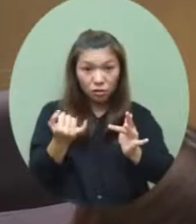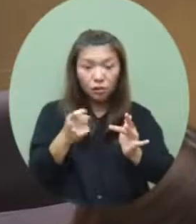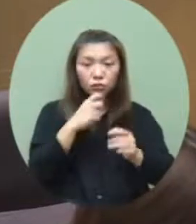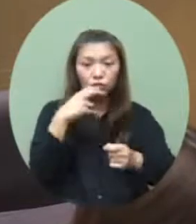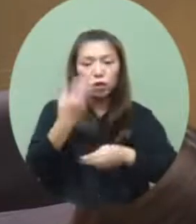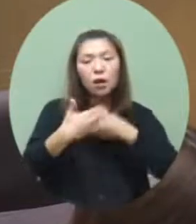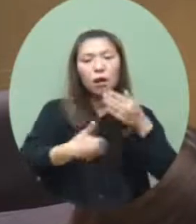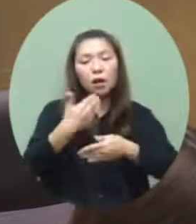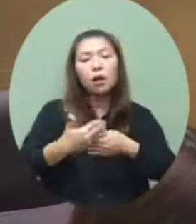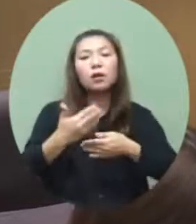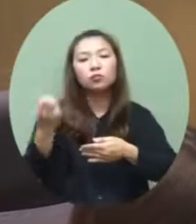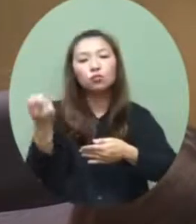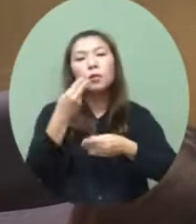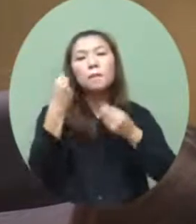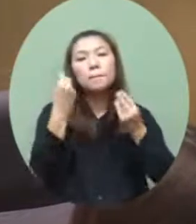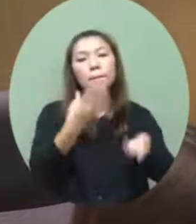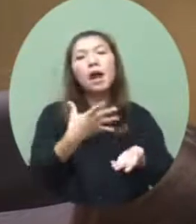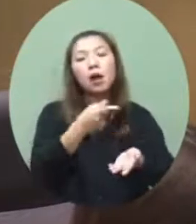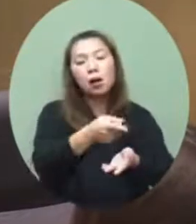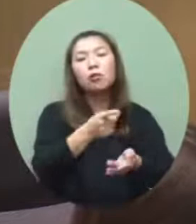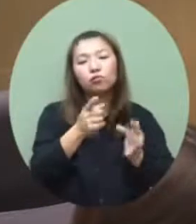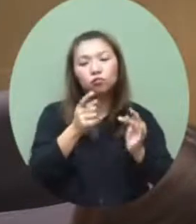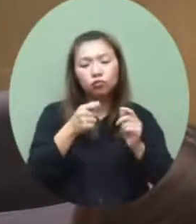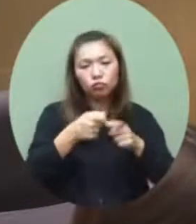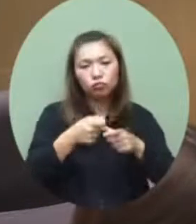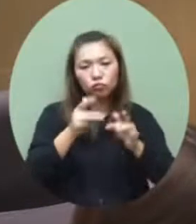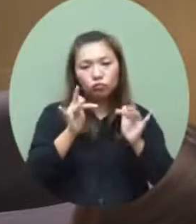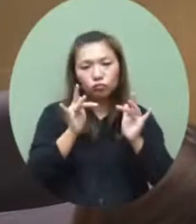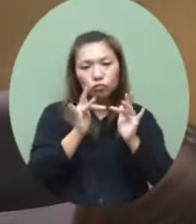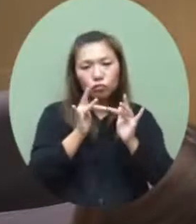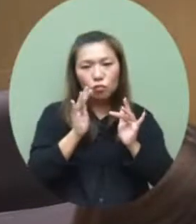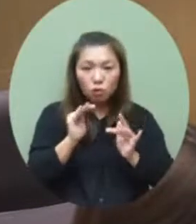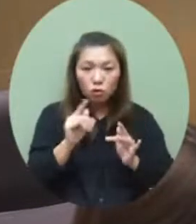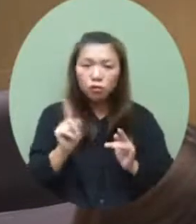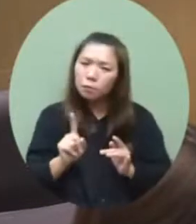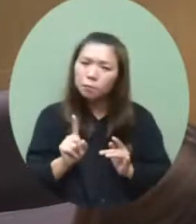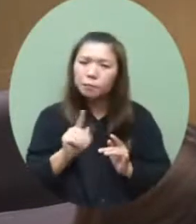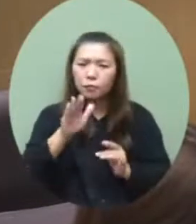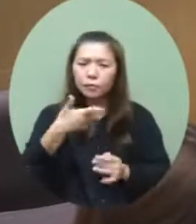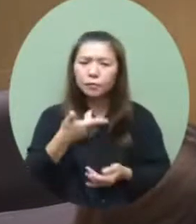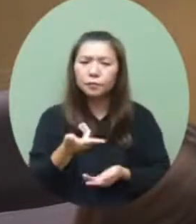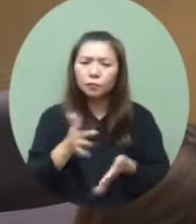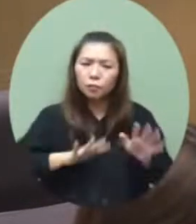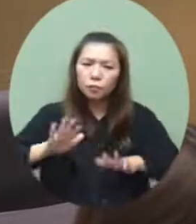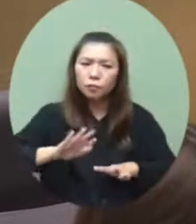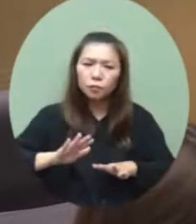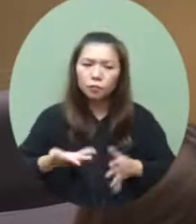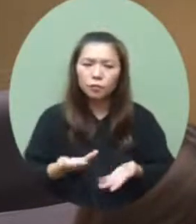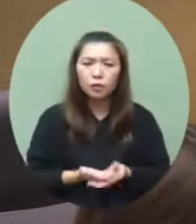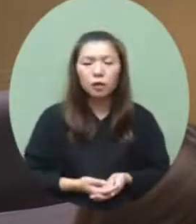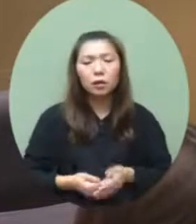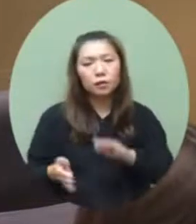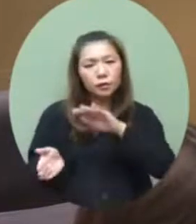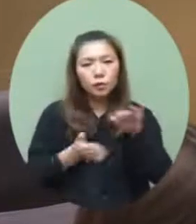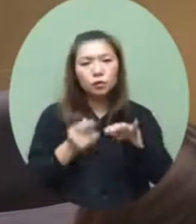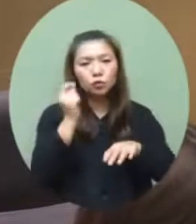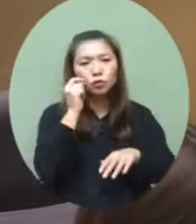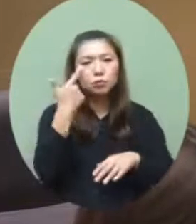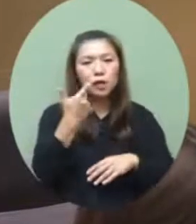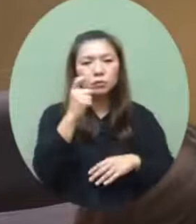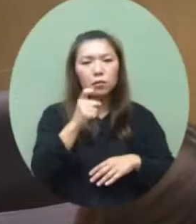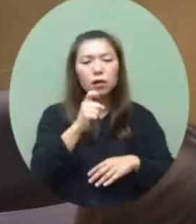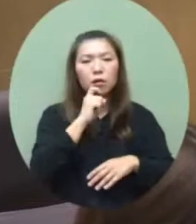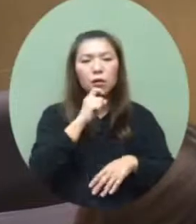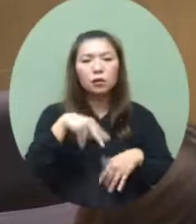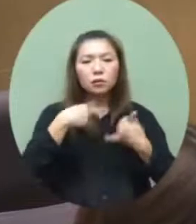beds discounting COVID-19 patients, will the supply of hospital beds come on